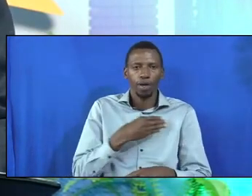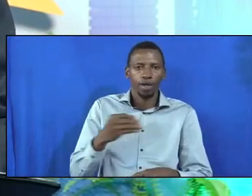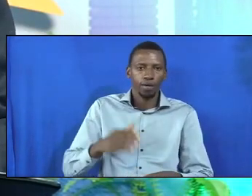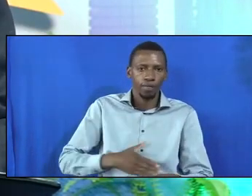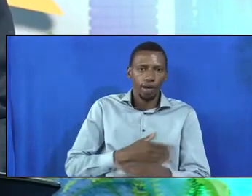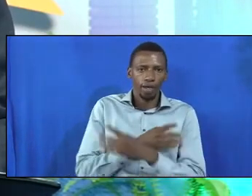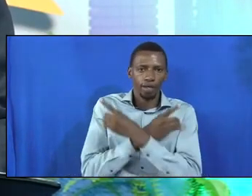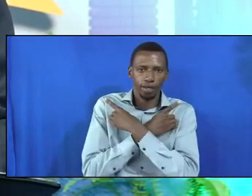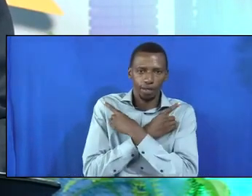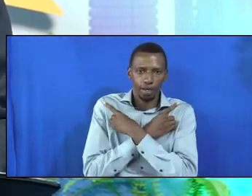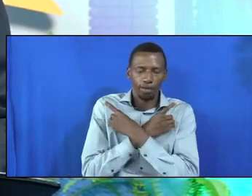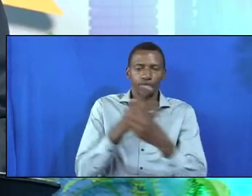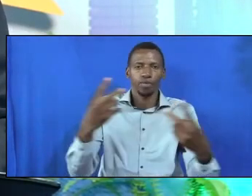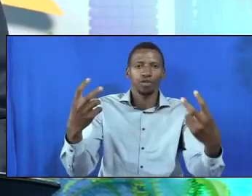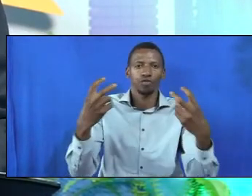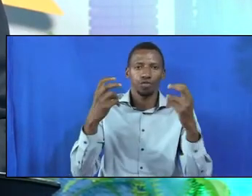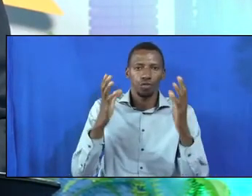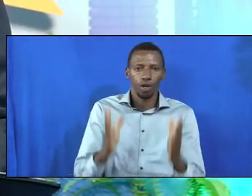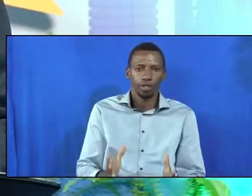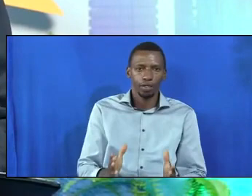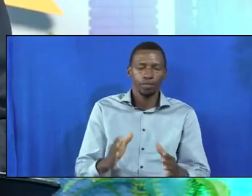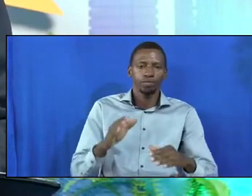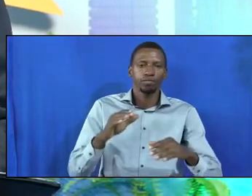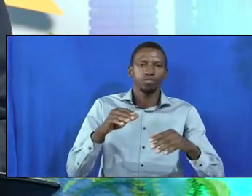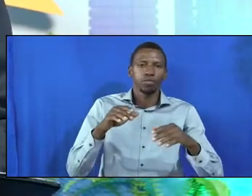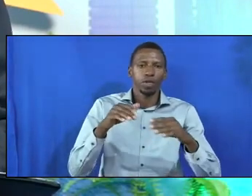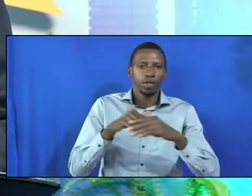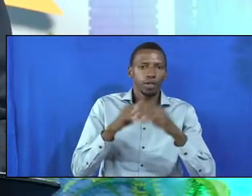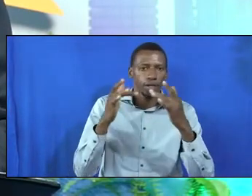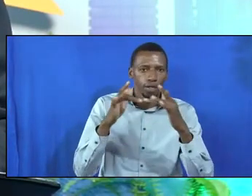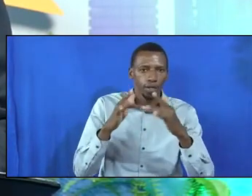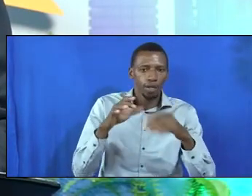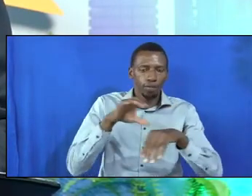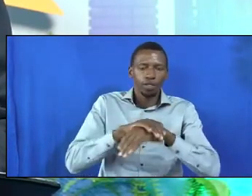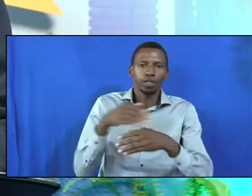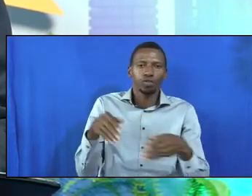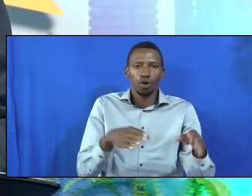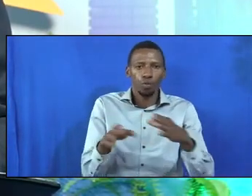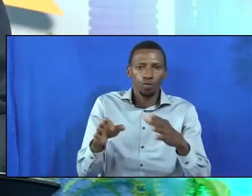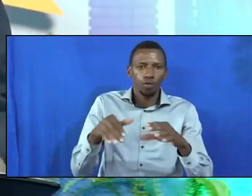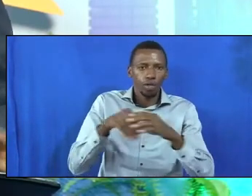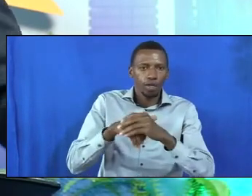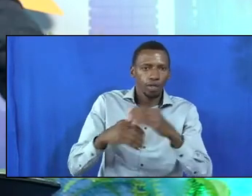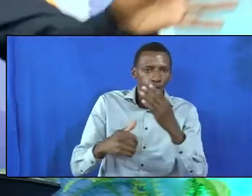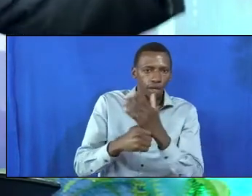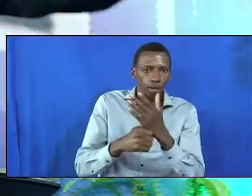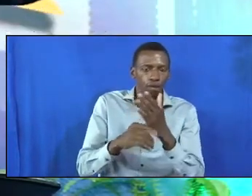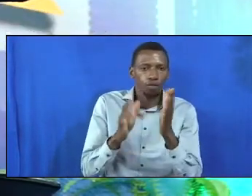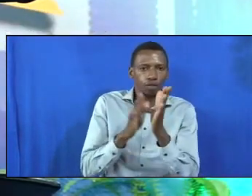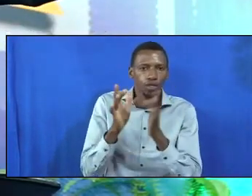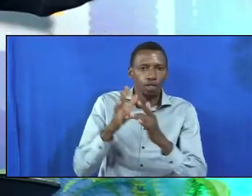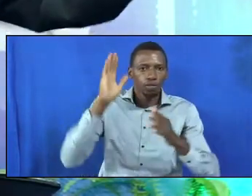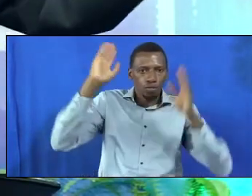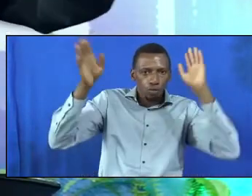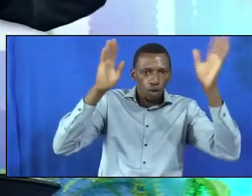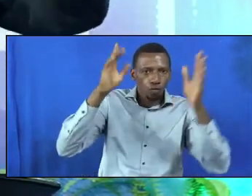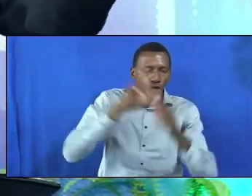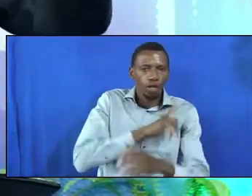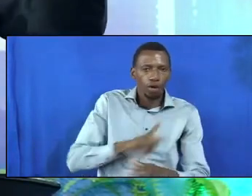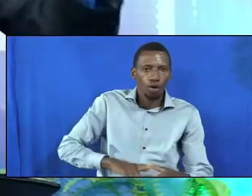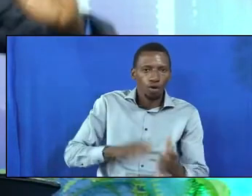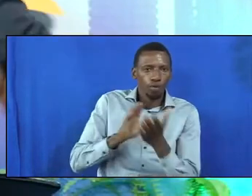online, I take this opportunity, and in the name of Jesus, I greet you, wave to the Lord, praise the name of the Lord,